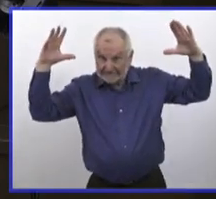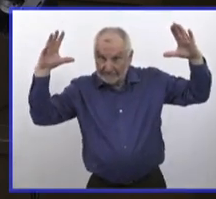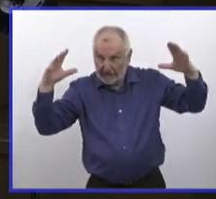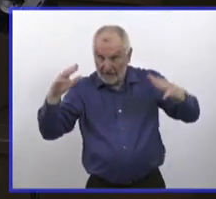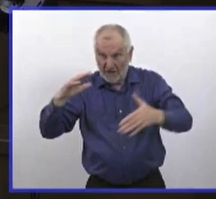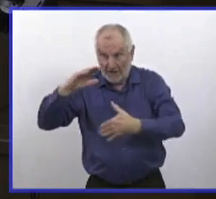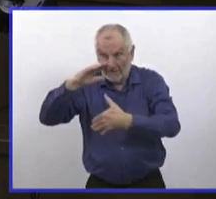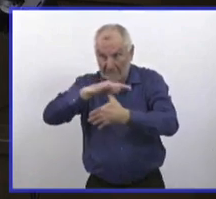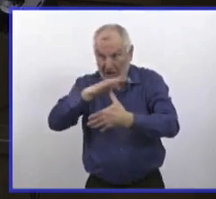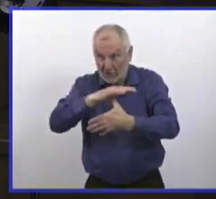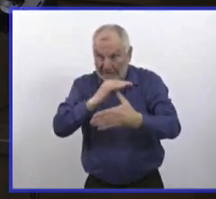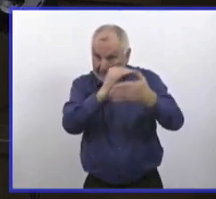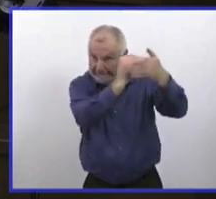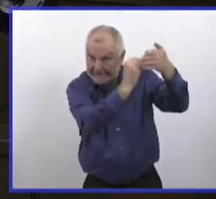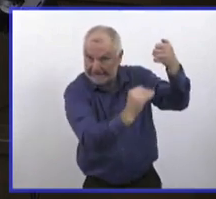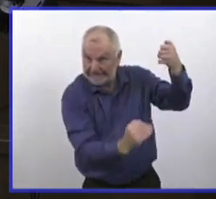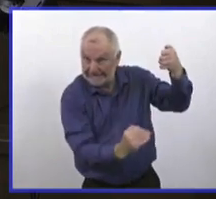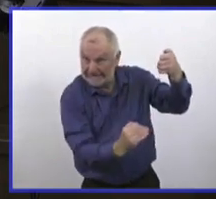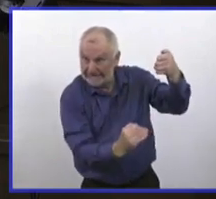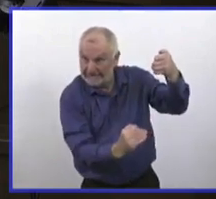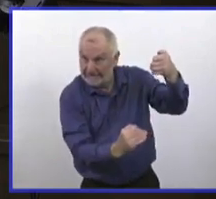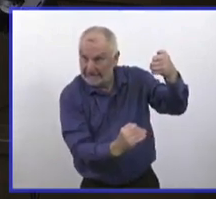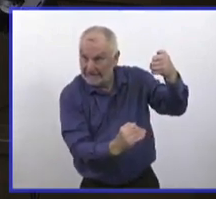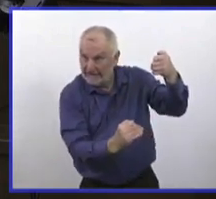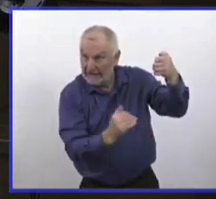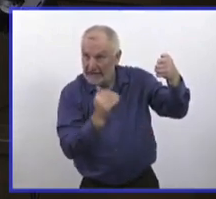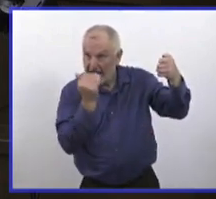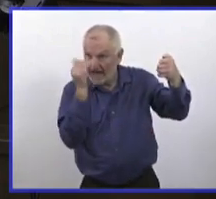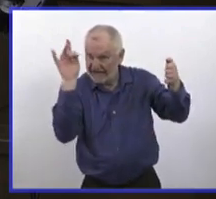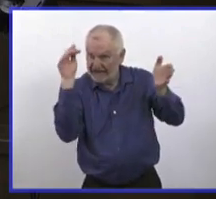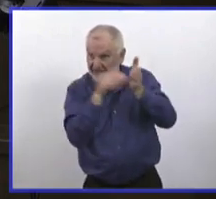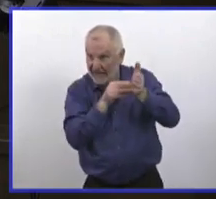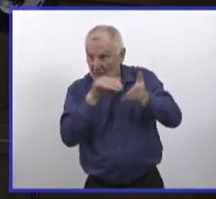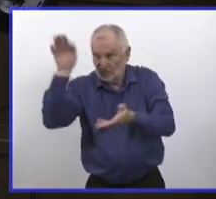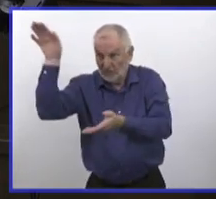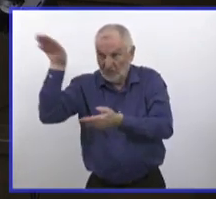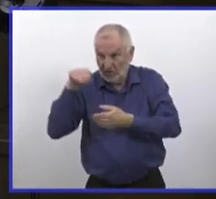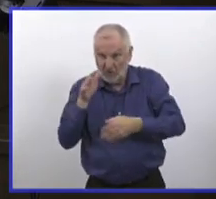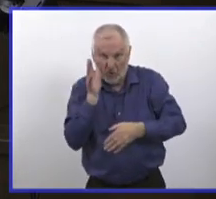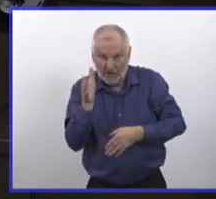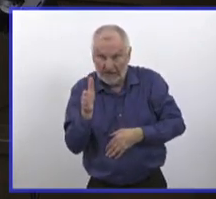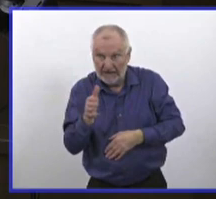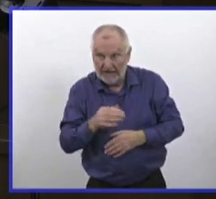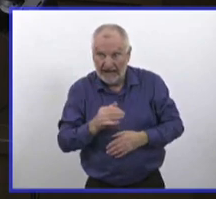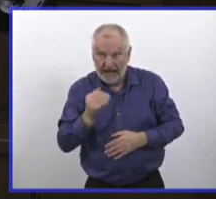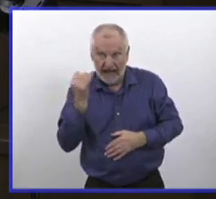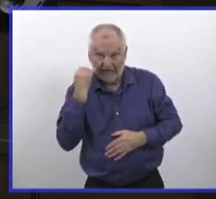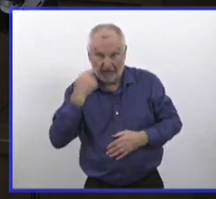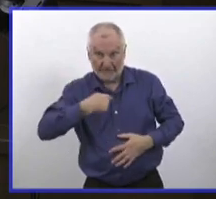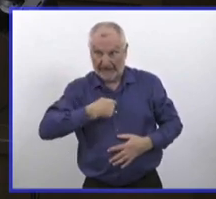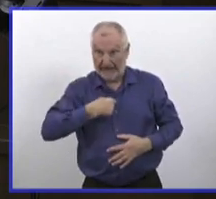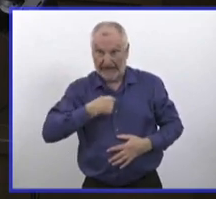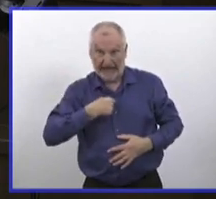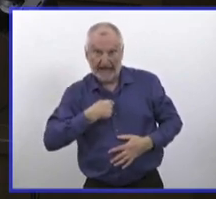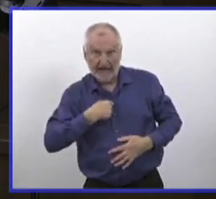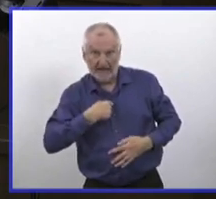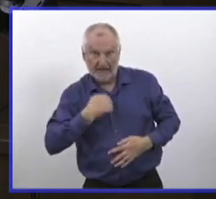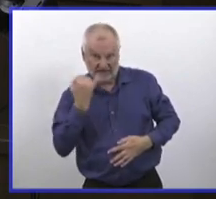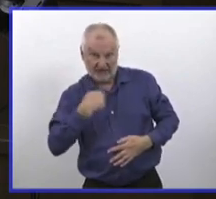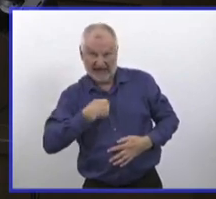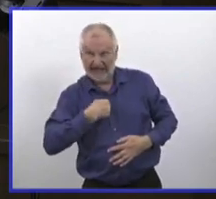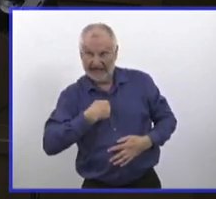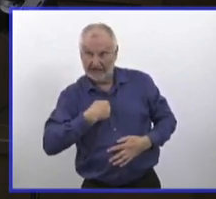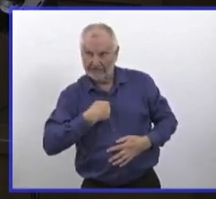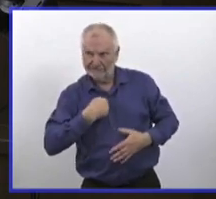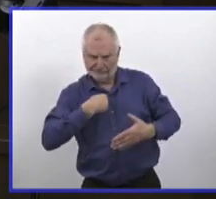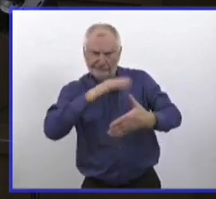right now, and with 18,000 doses coming in, if you are on that priority list, will you need to wait for a doctor's office to